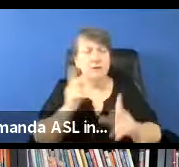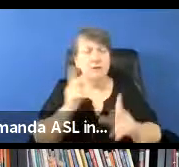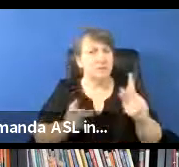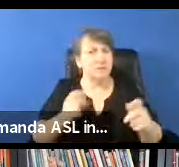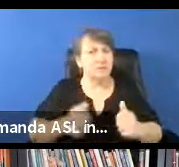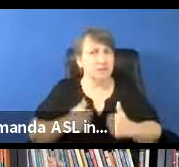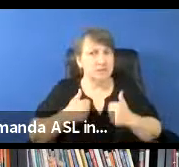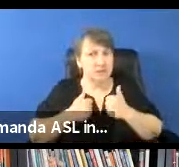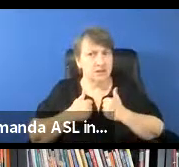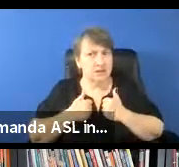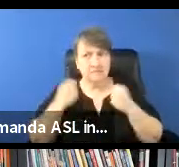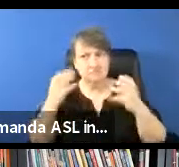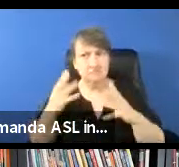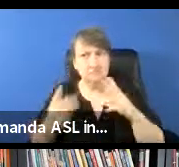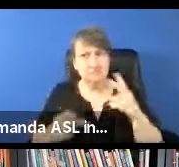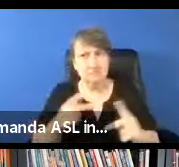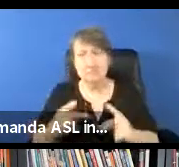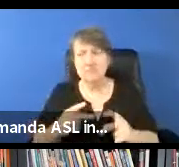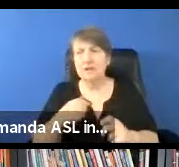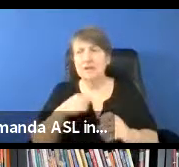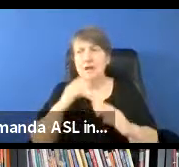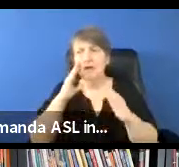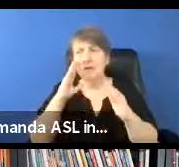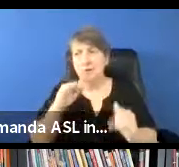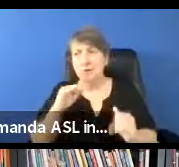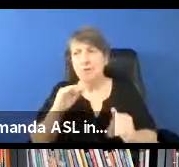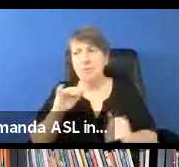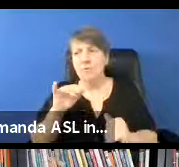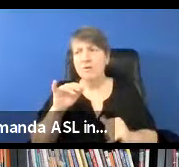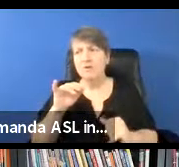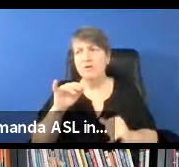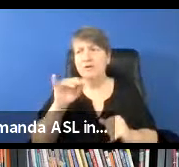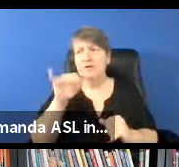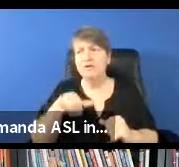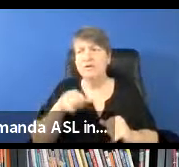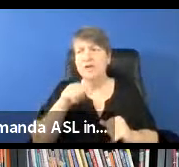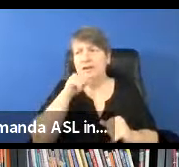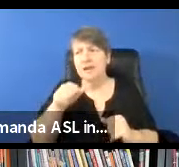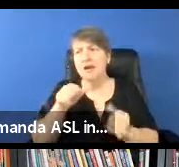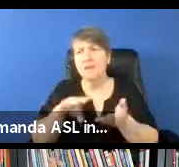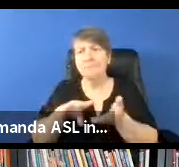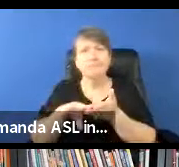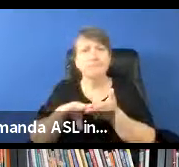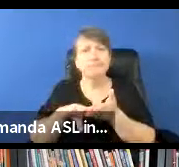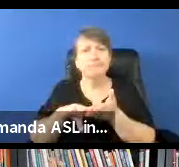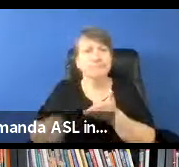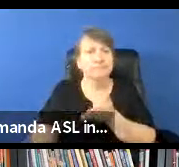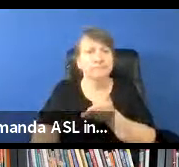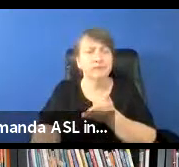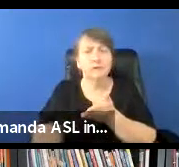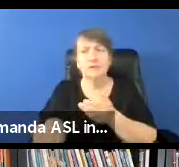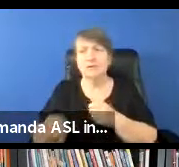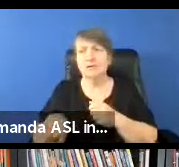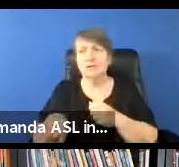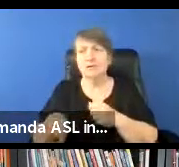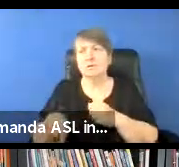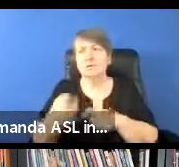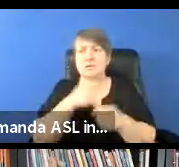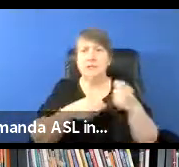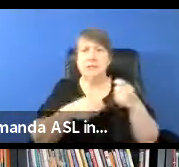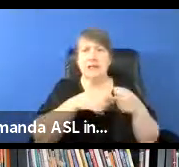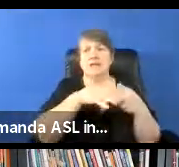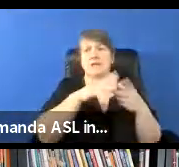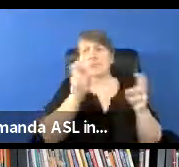of people. And I hope that hasn't been just superseded by let's go